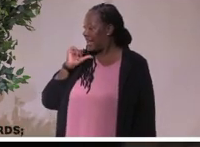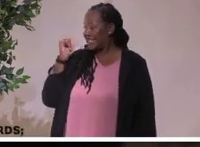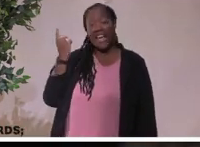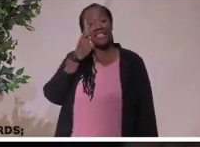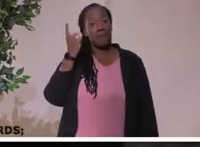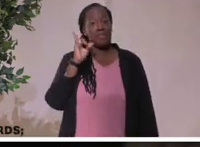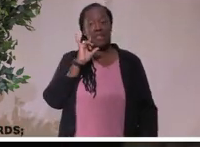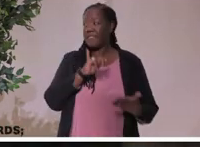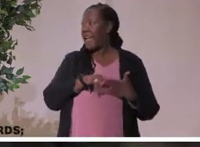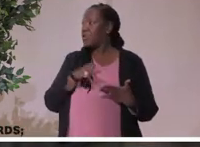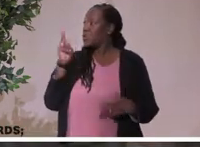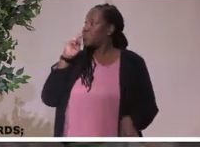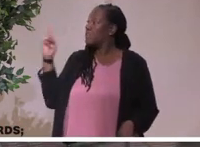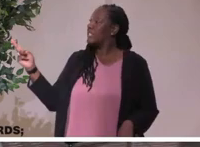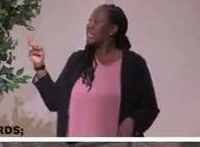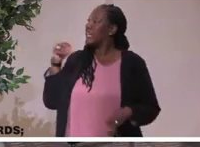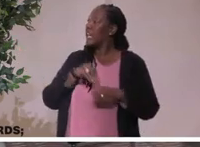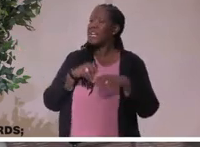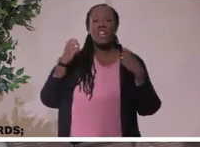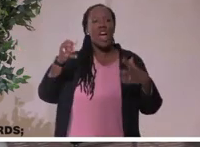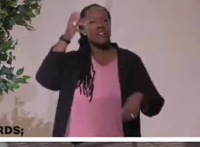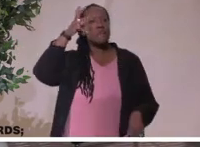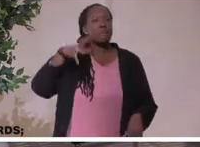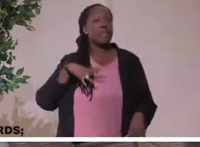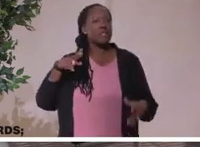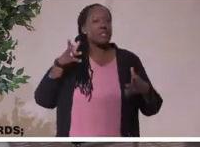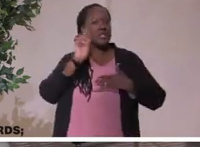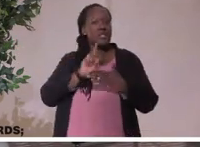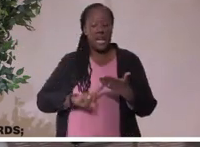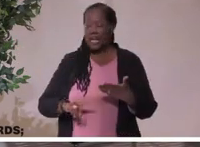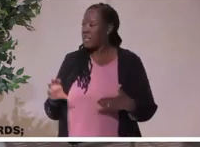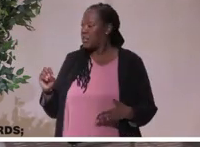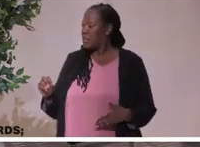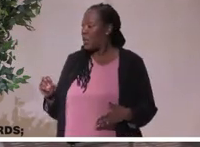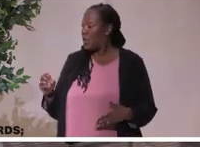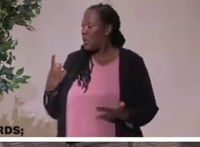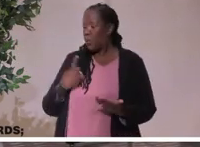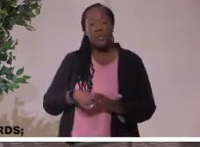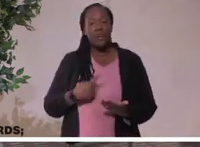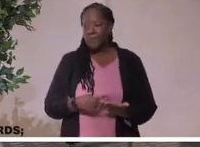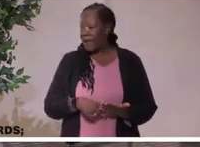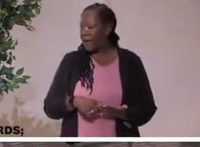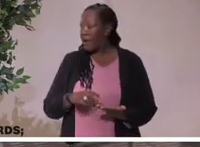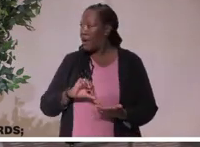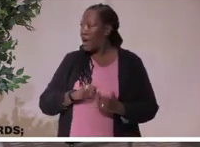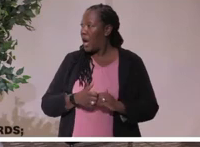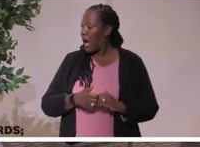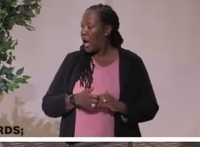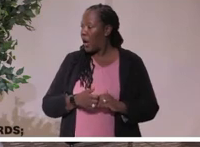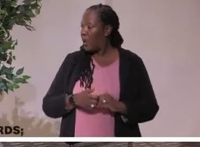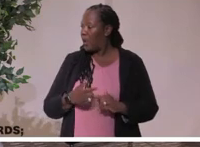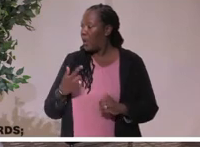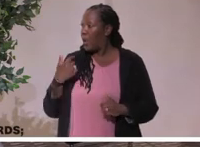you would really see in a lot of men's wear designs. So again, you know, we talk about how, you know, we